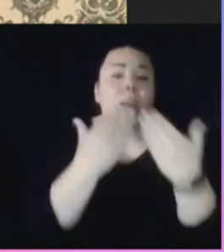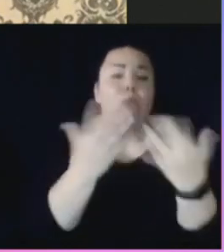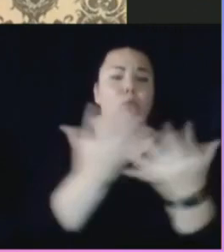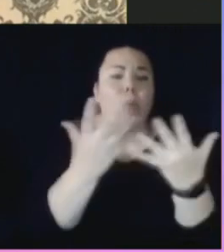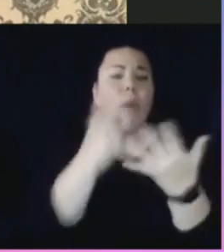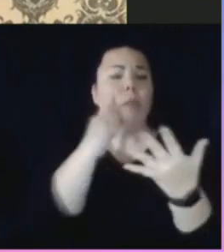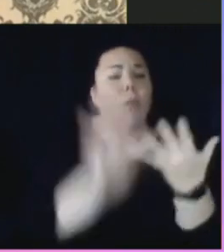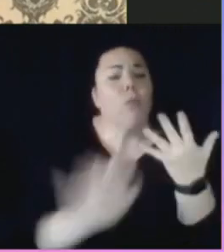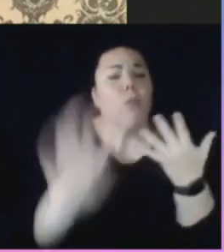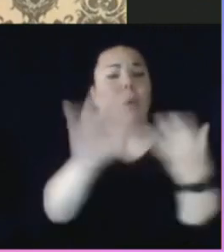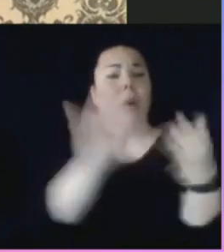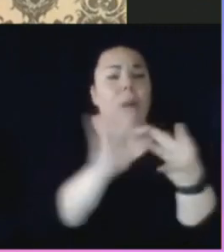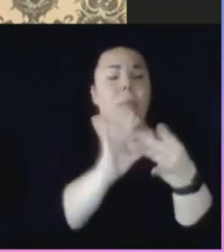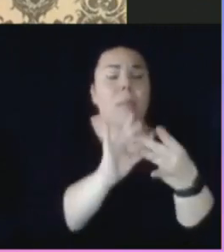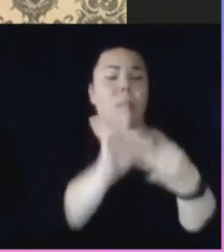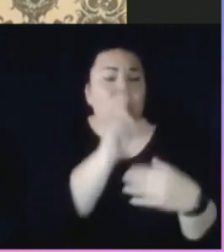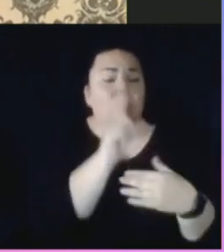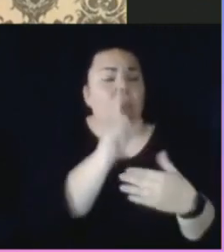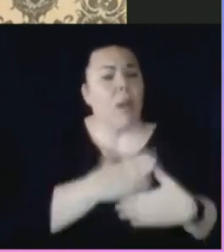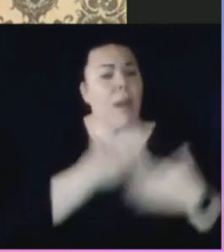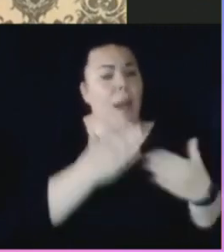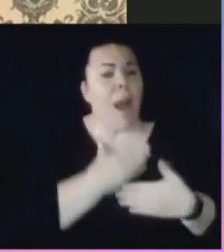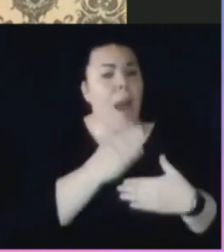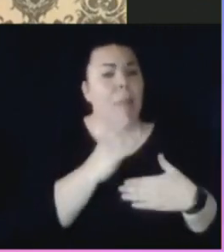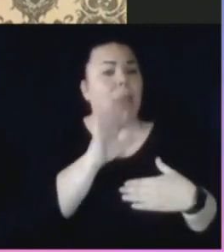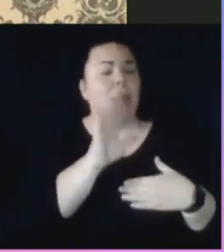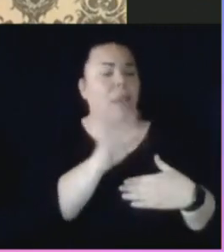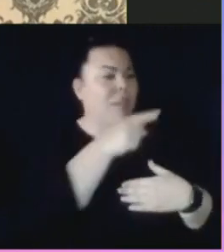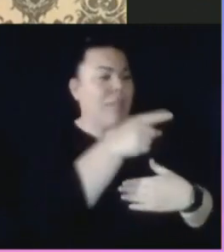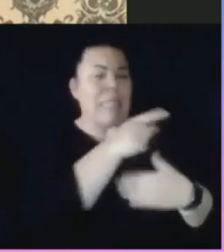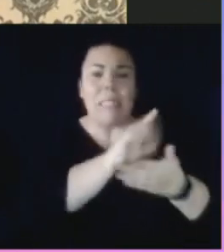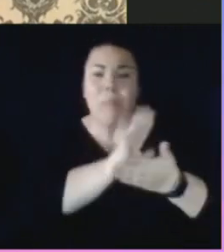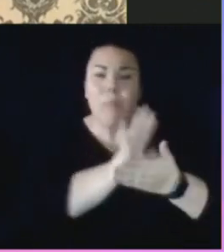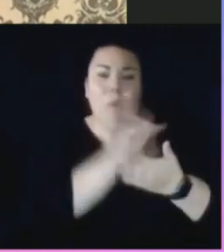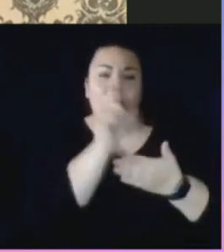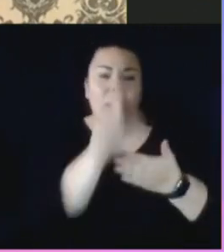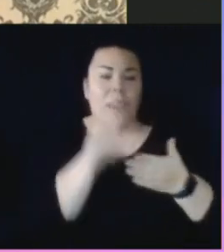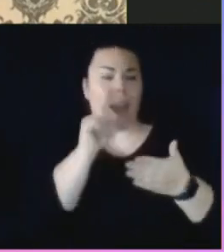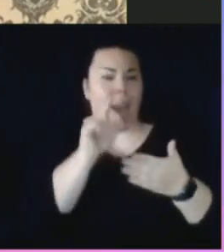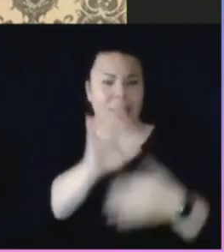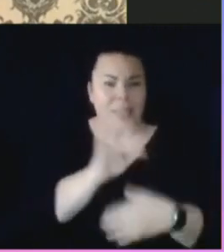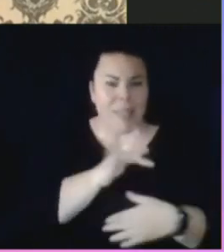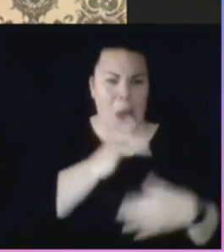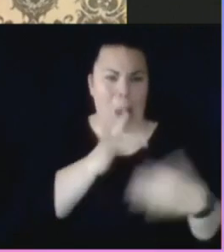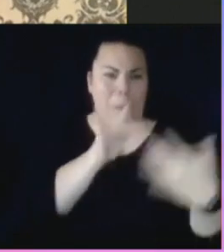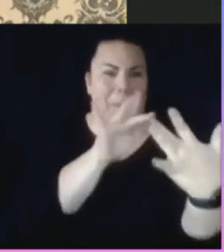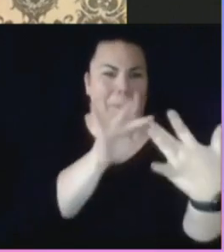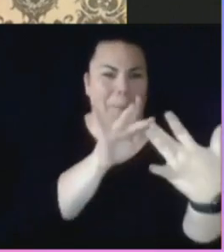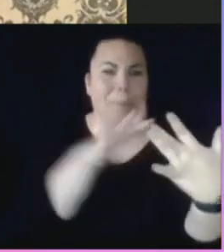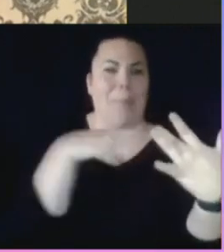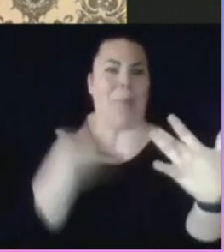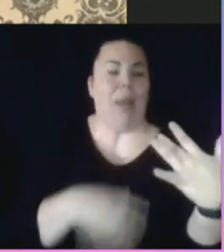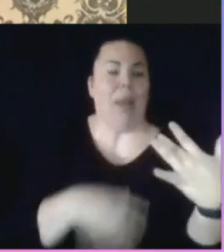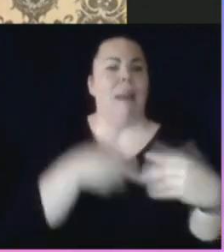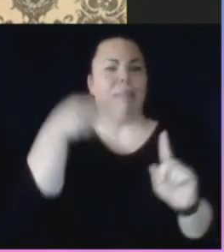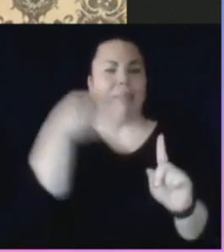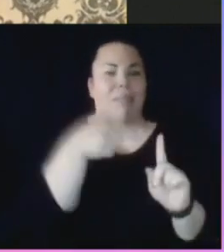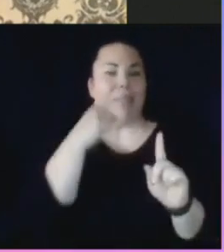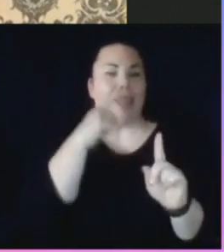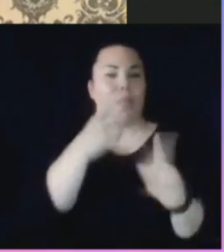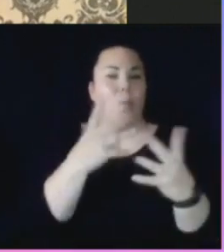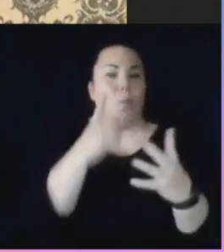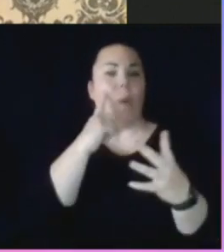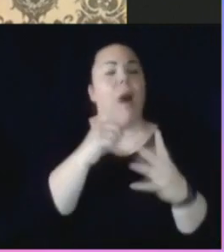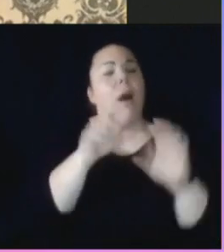that the film has touched you all in so many different ways. It seems to be doing what I wanted it to do, which was to give us a sense of possibility and